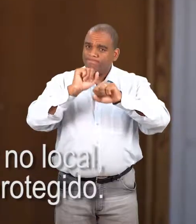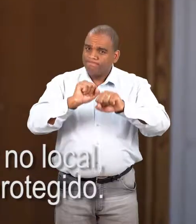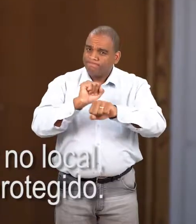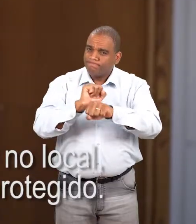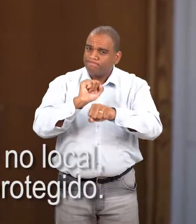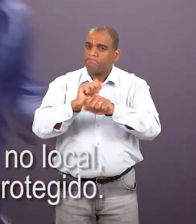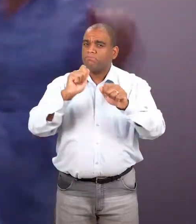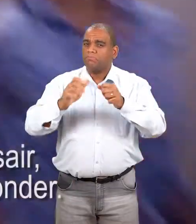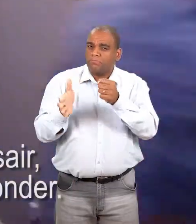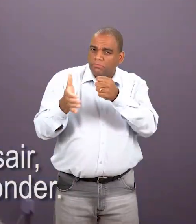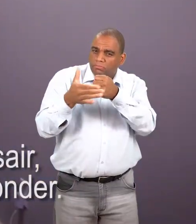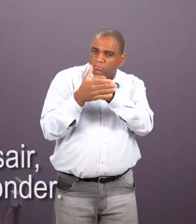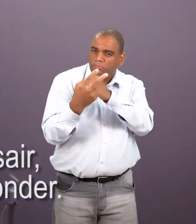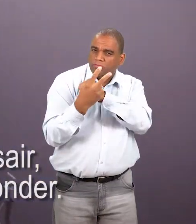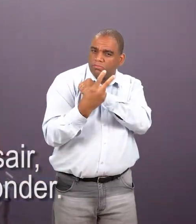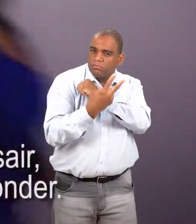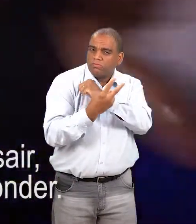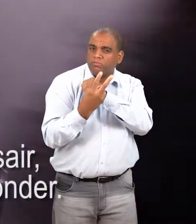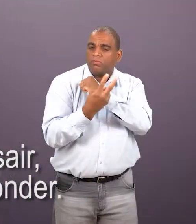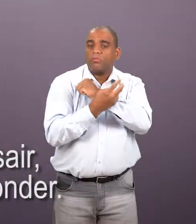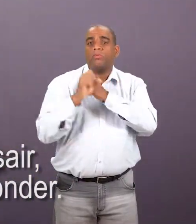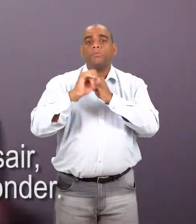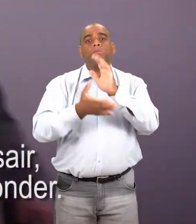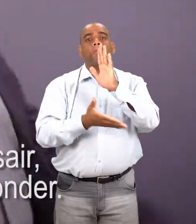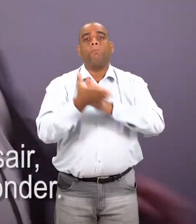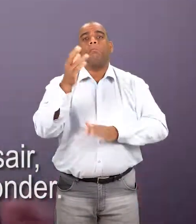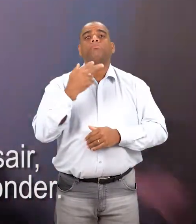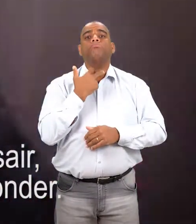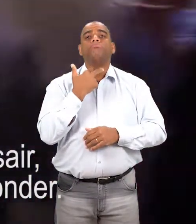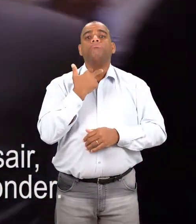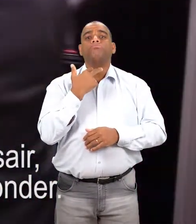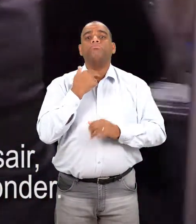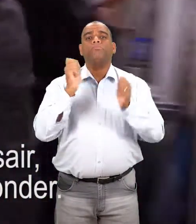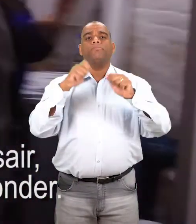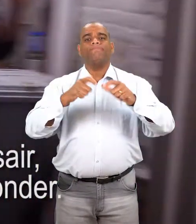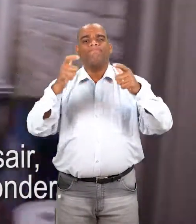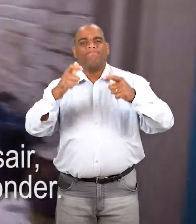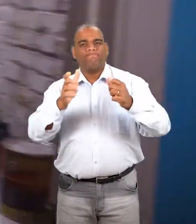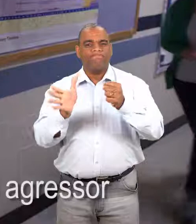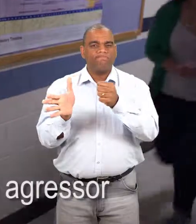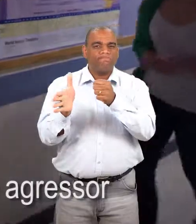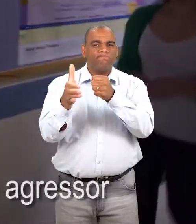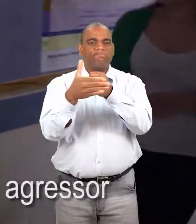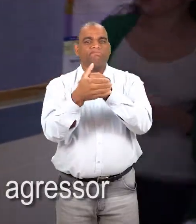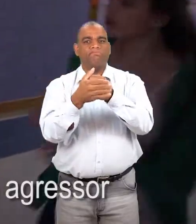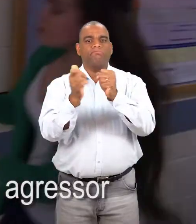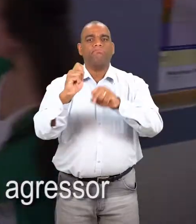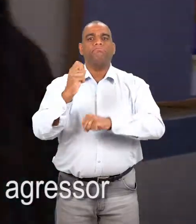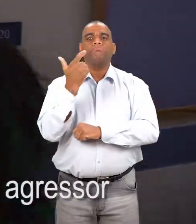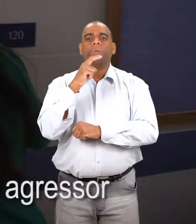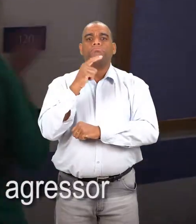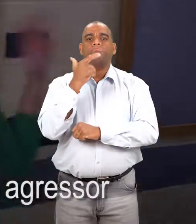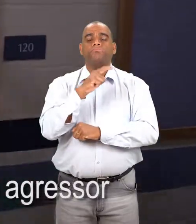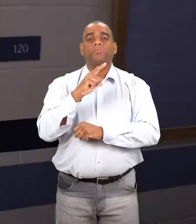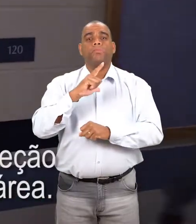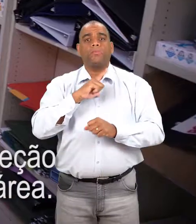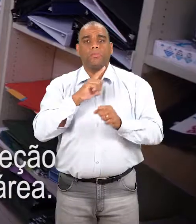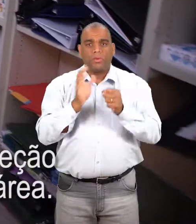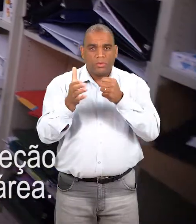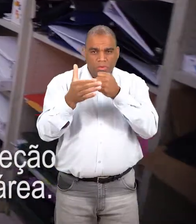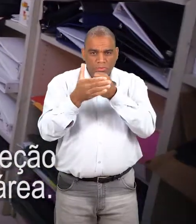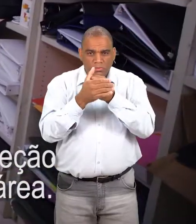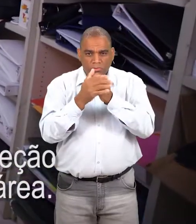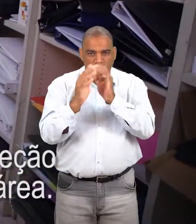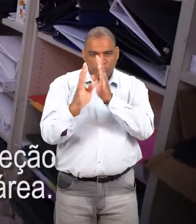and protected. In any case, if you can't get out, then you must find a place to hide out. Find a place that will keep you hidden from the attacker's